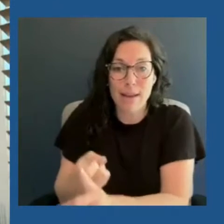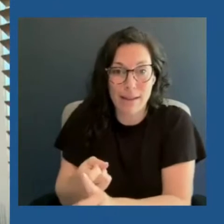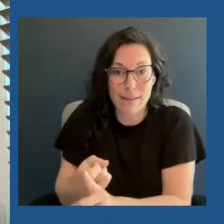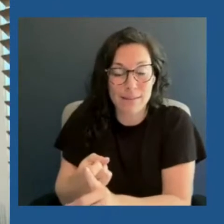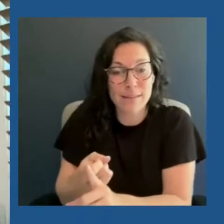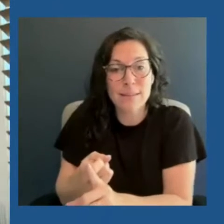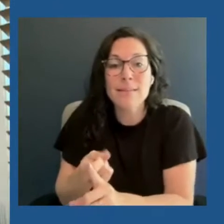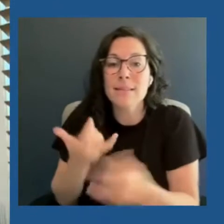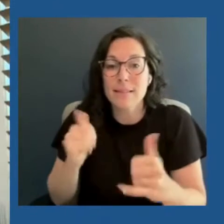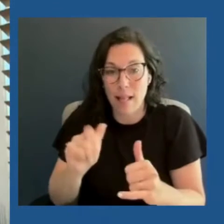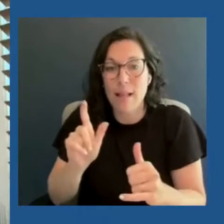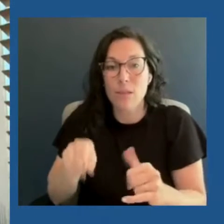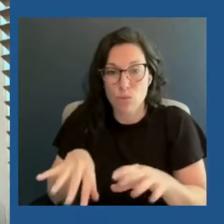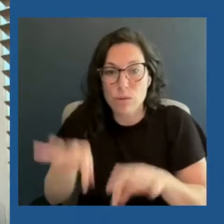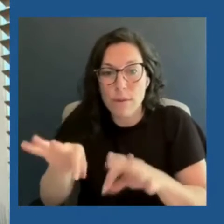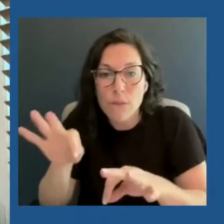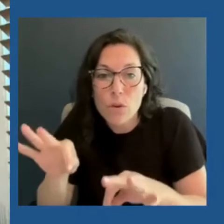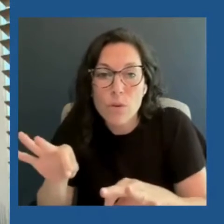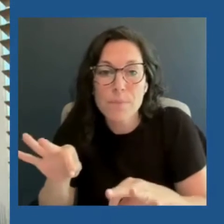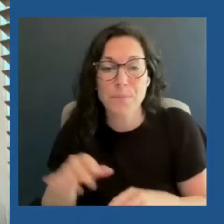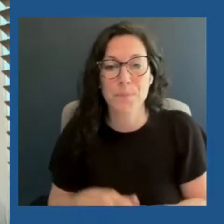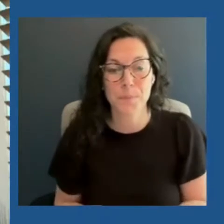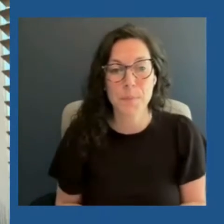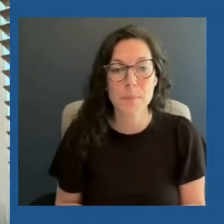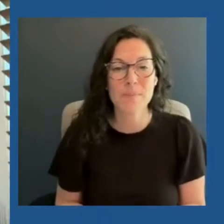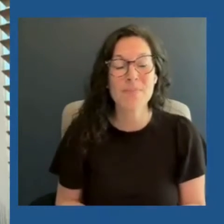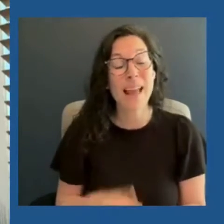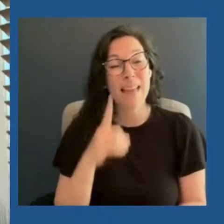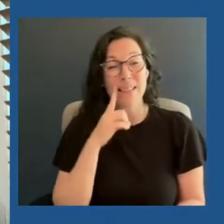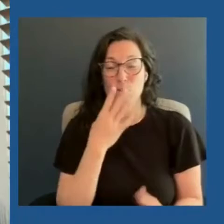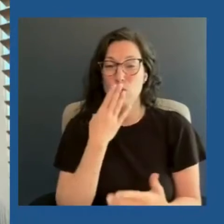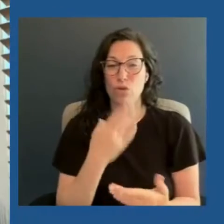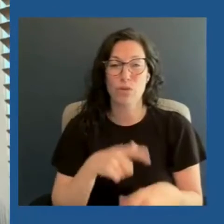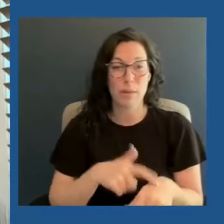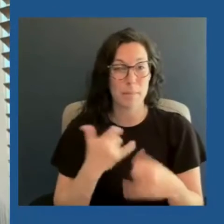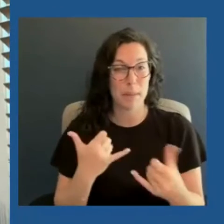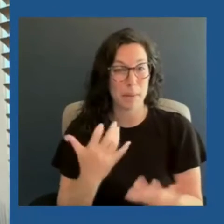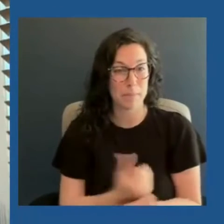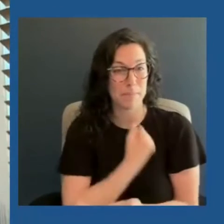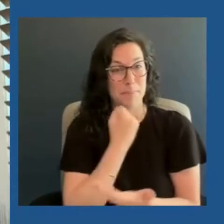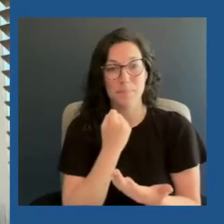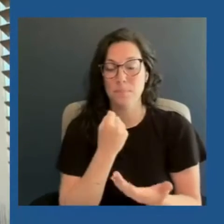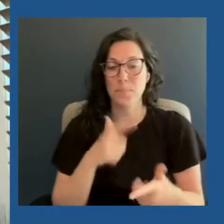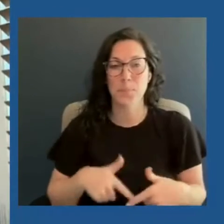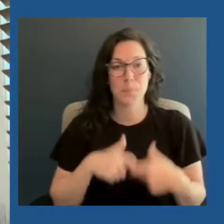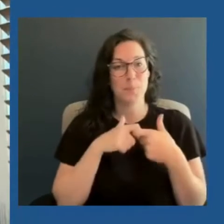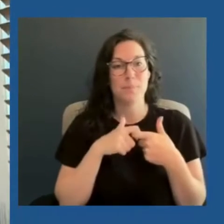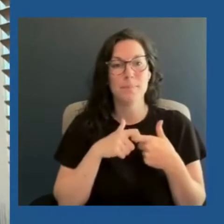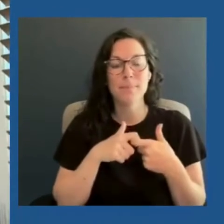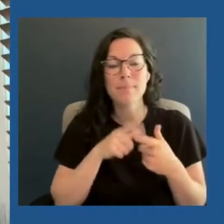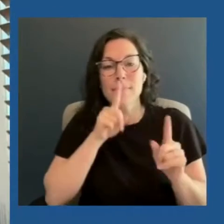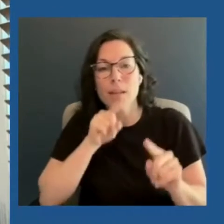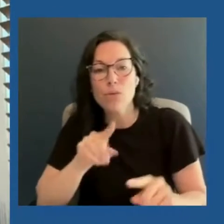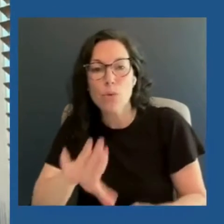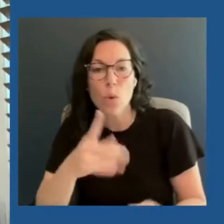known. Well, I think this is a good time to stop and take some of your questions.